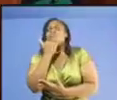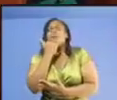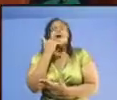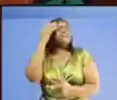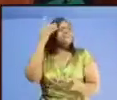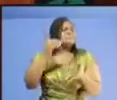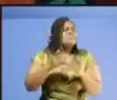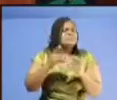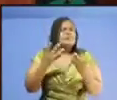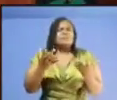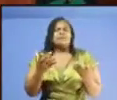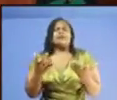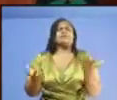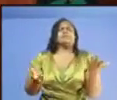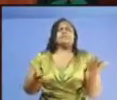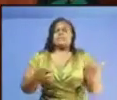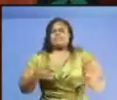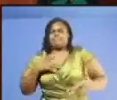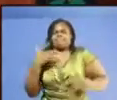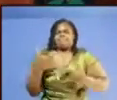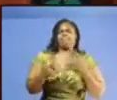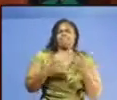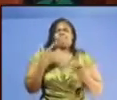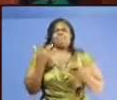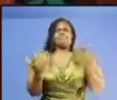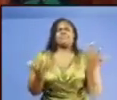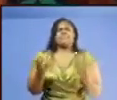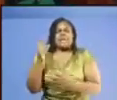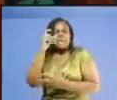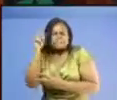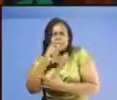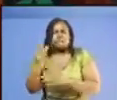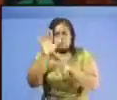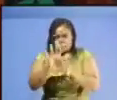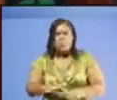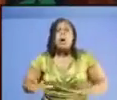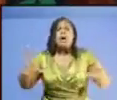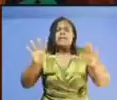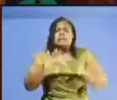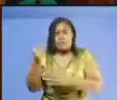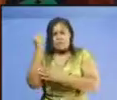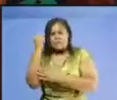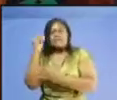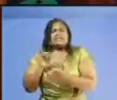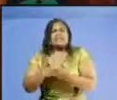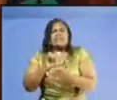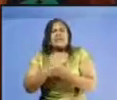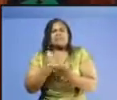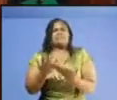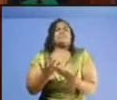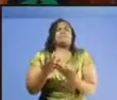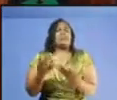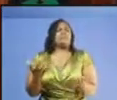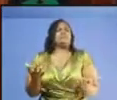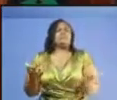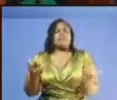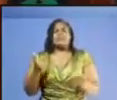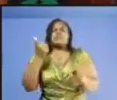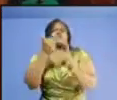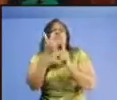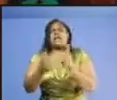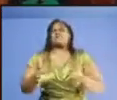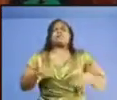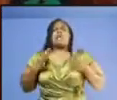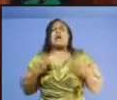because you were fevered by passion in a sex crazy age, when you thought that it was your life and you're big enough